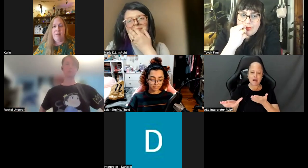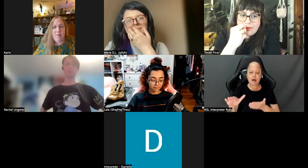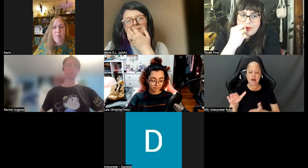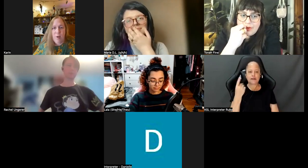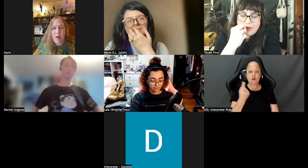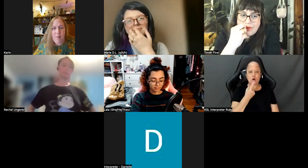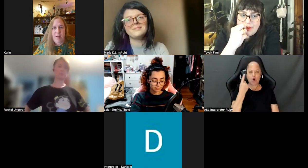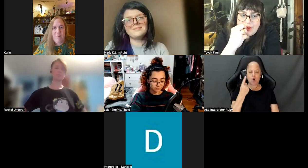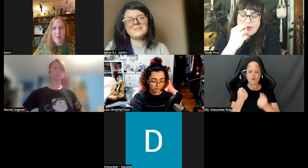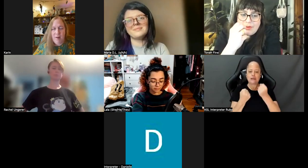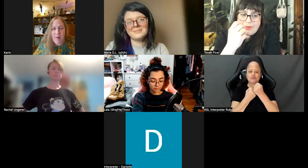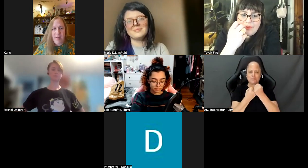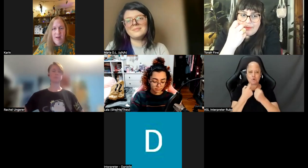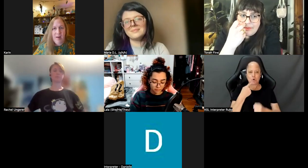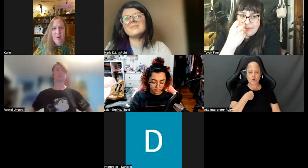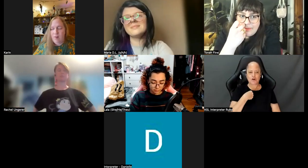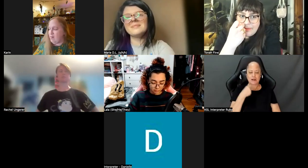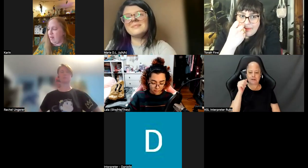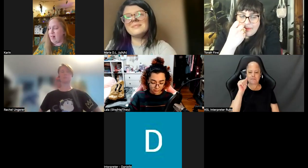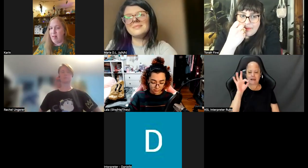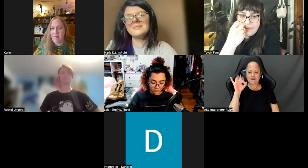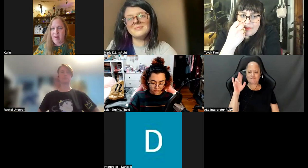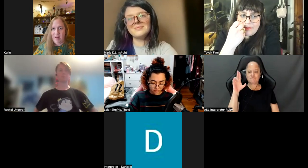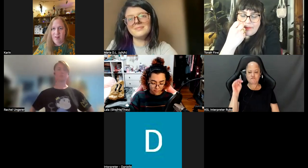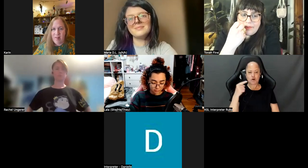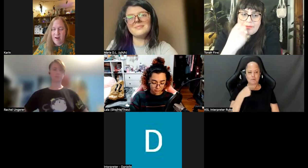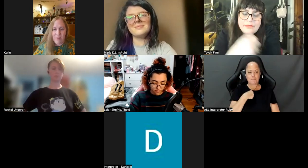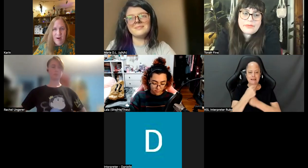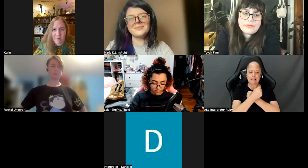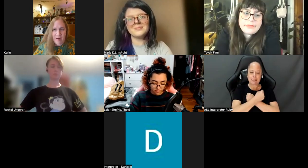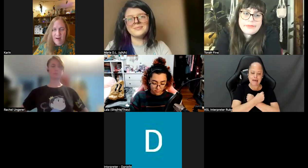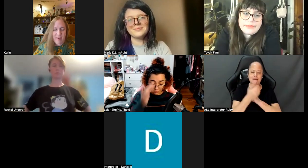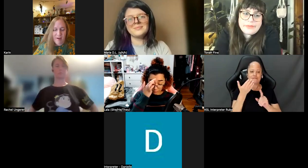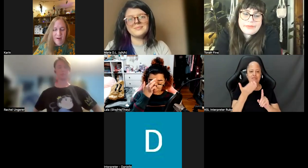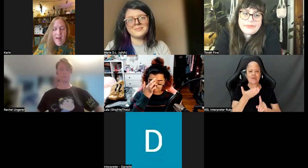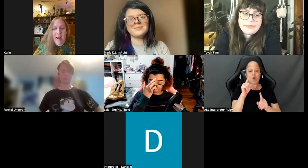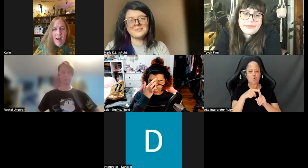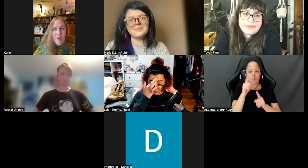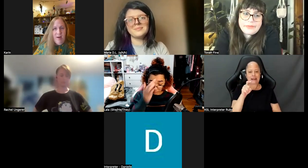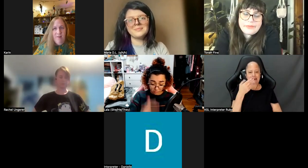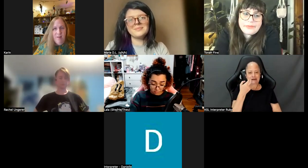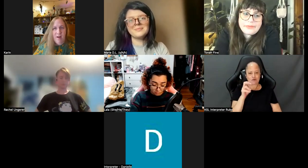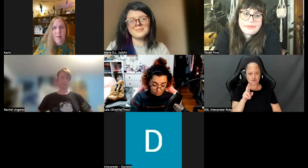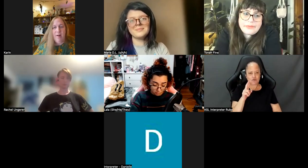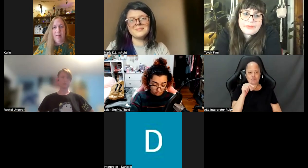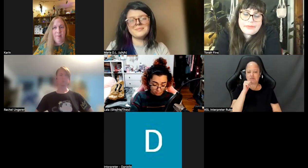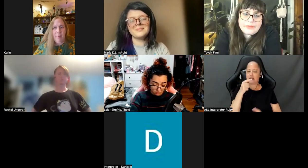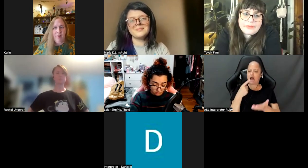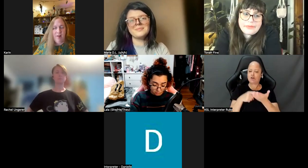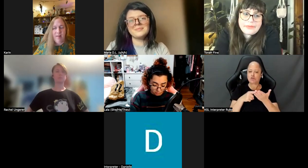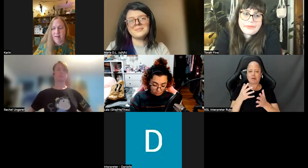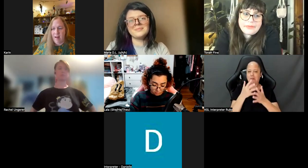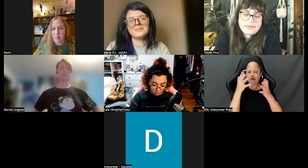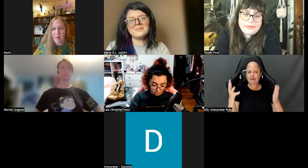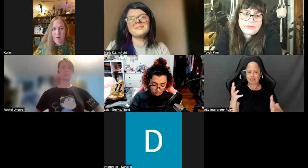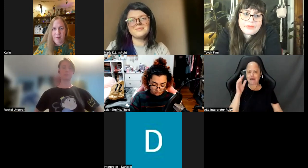always supporting me, affirming me, just like loving and just there whenever I needed her. And we didn't even talk about it all that much